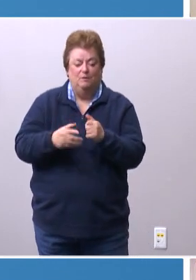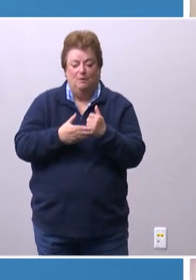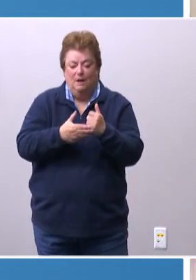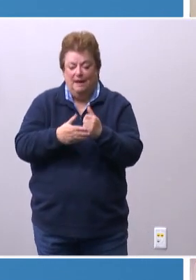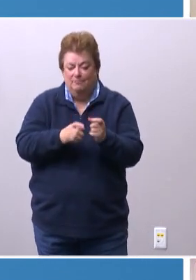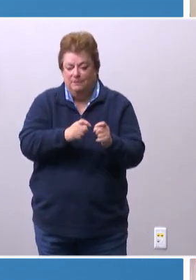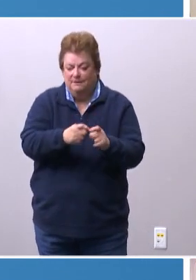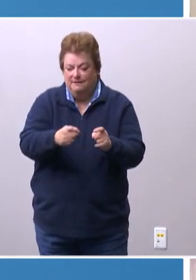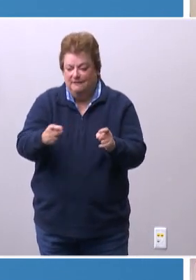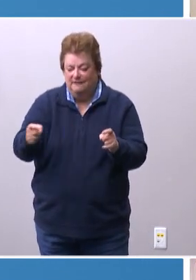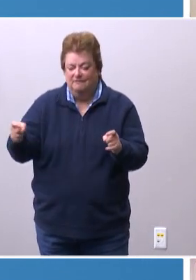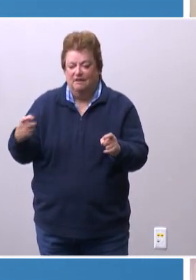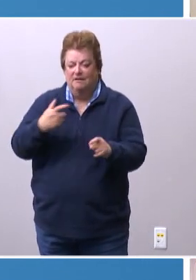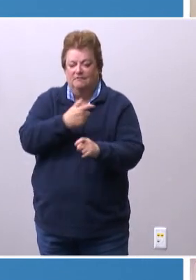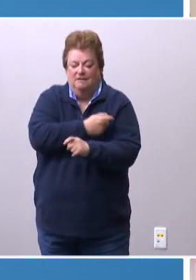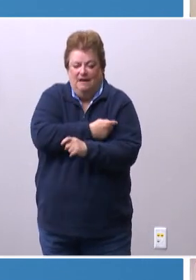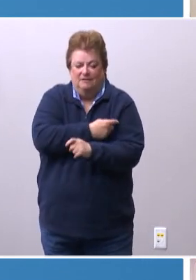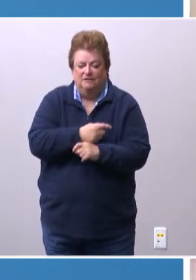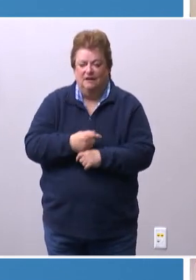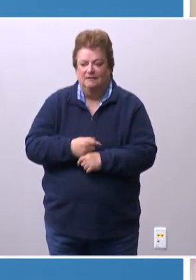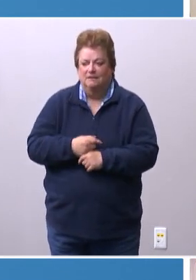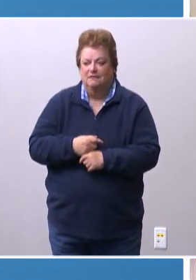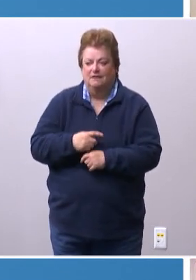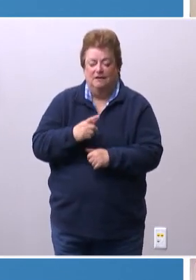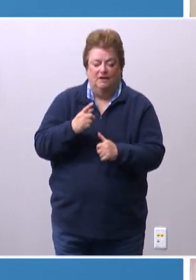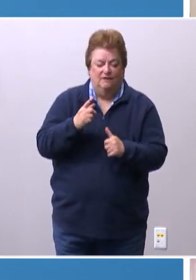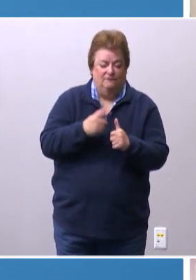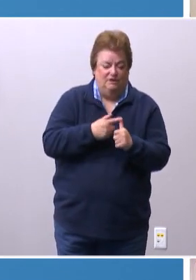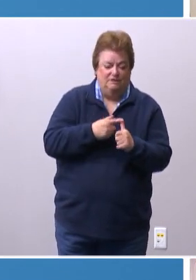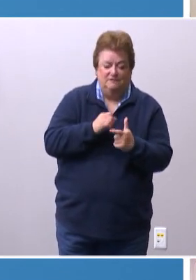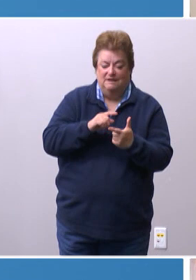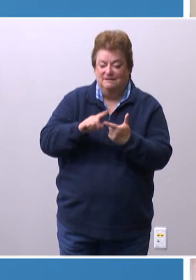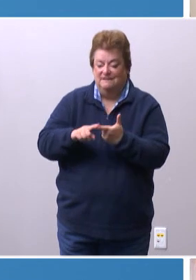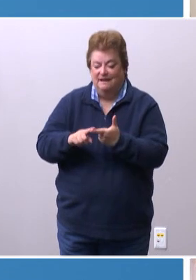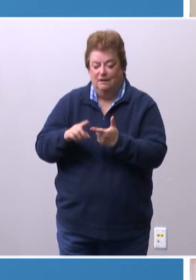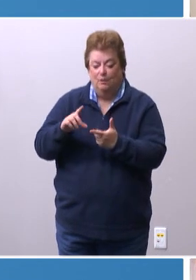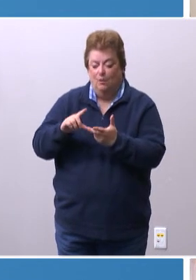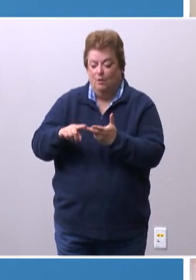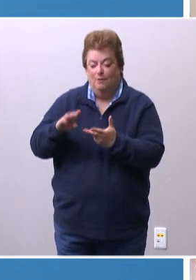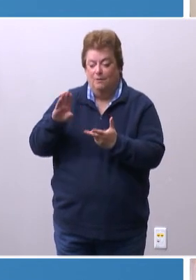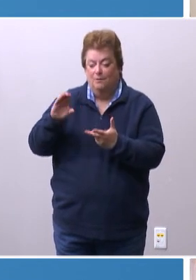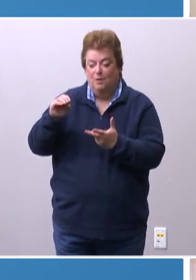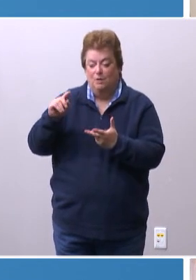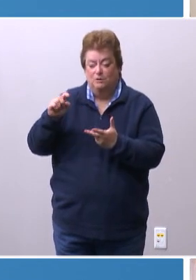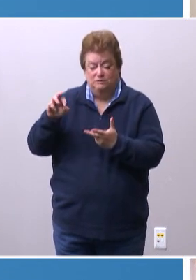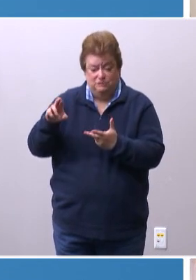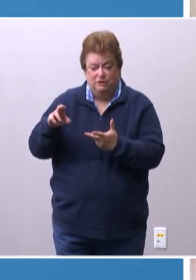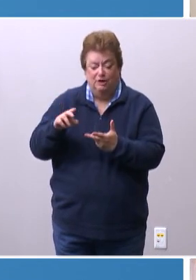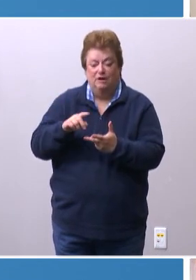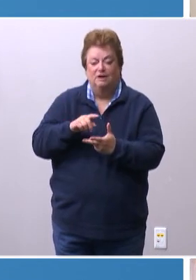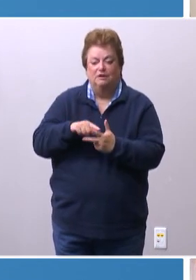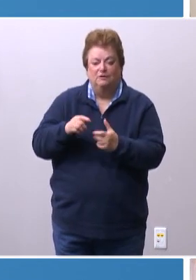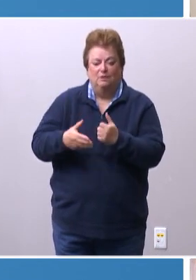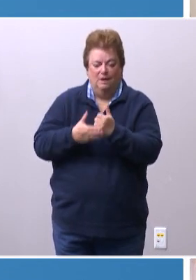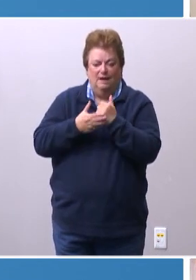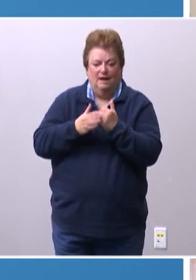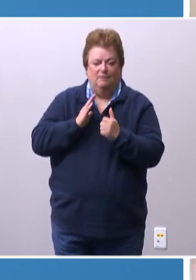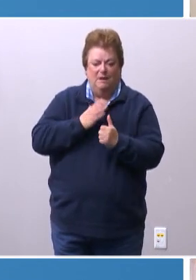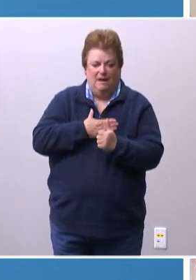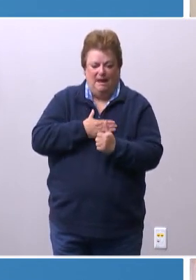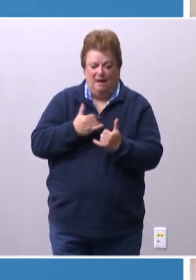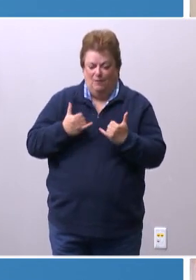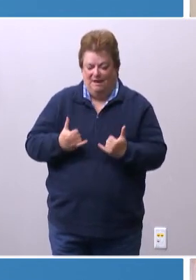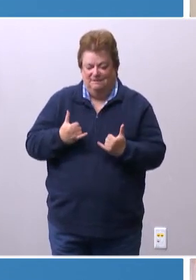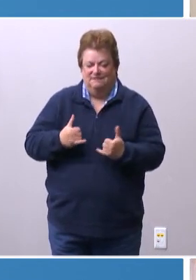vaccine close by you, a first dose, a second dose, or a booster. to really help our existing